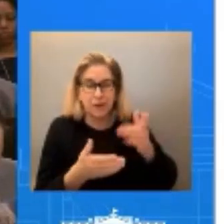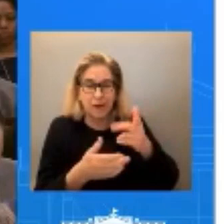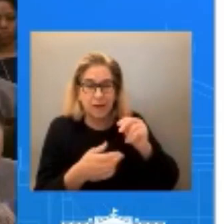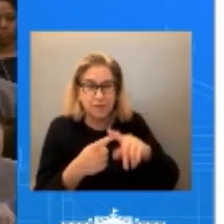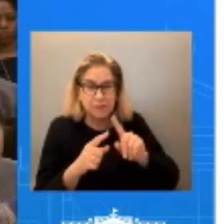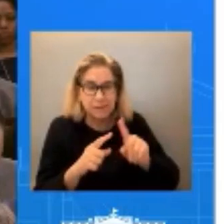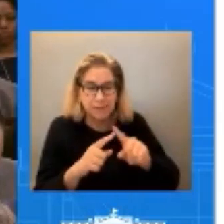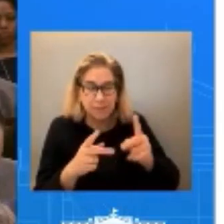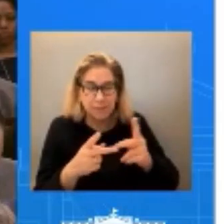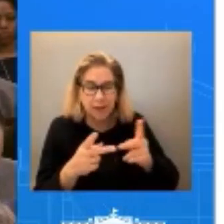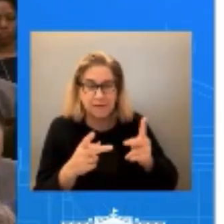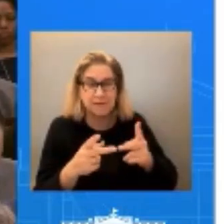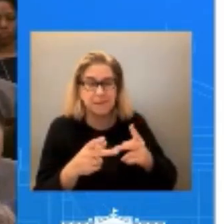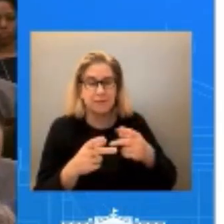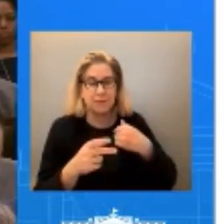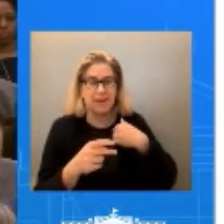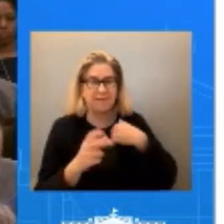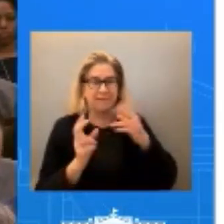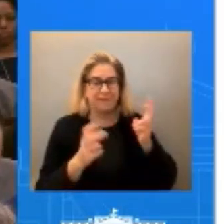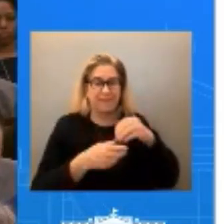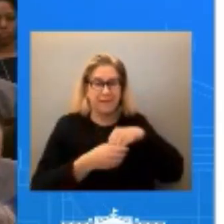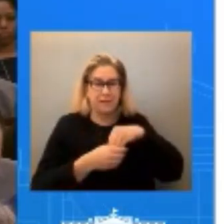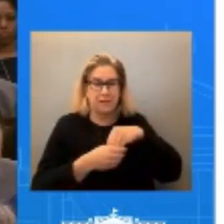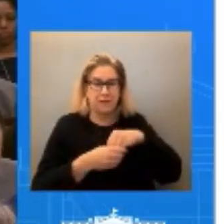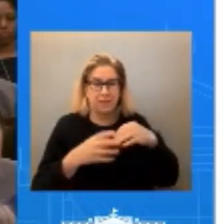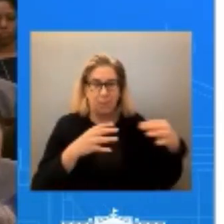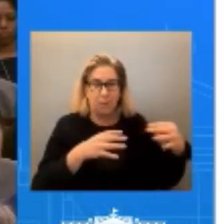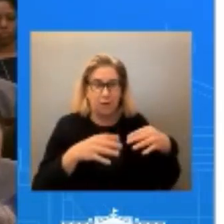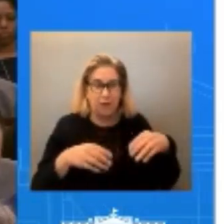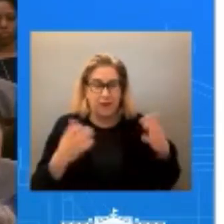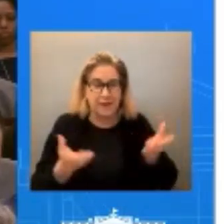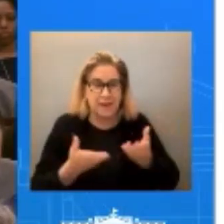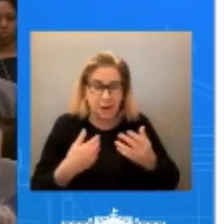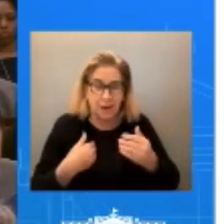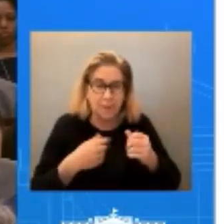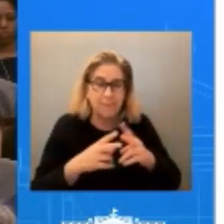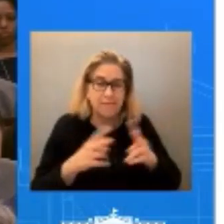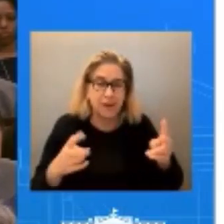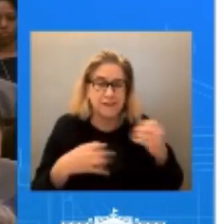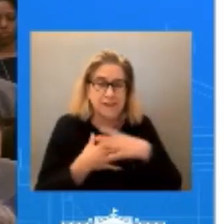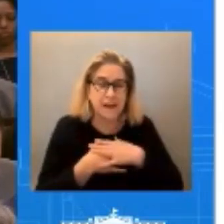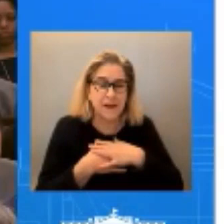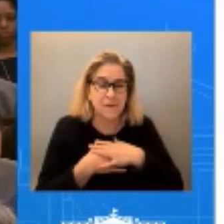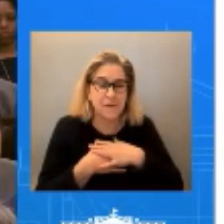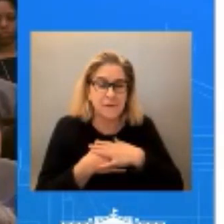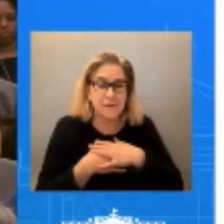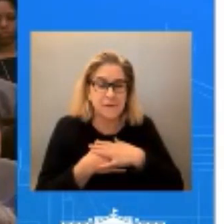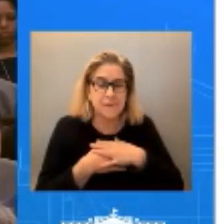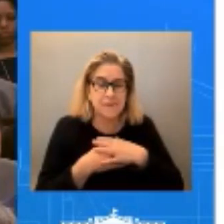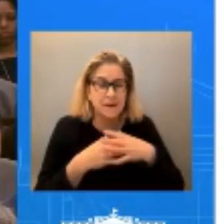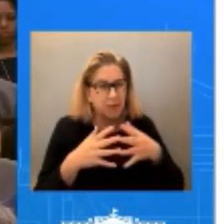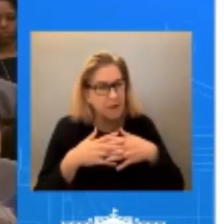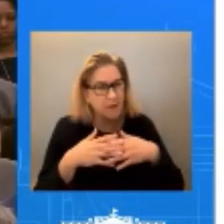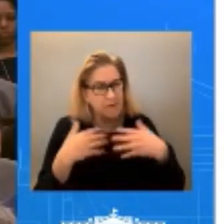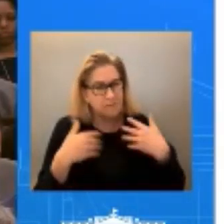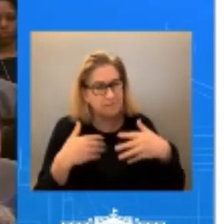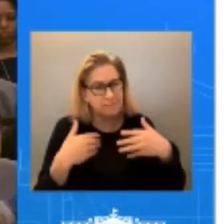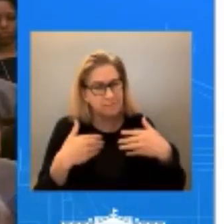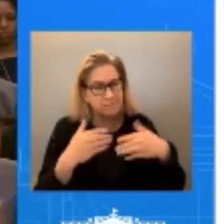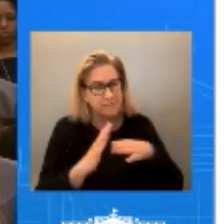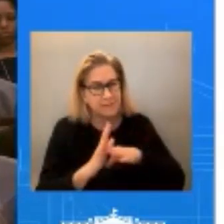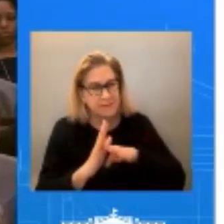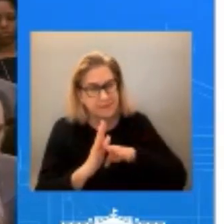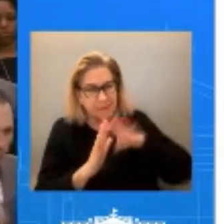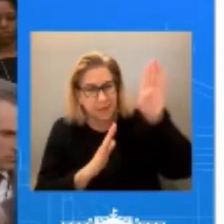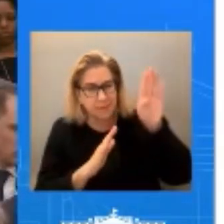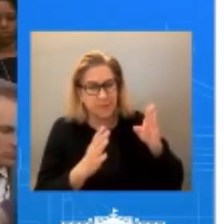Extremely scared for us. And we have seen that this country is very developed. What do you think is preventing the Congress to act when it comes to